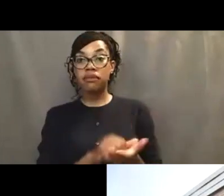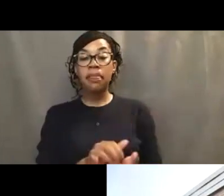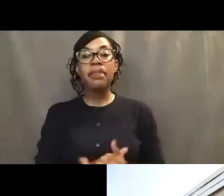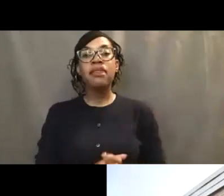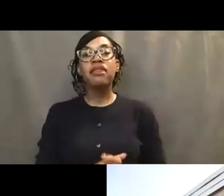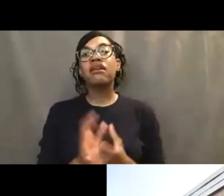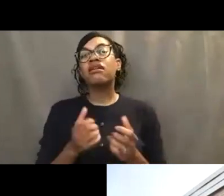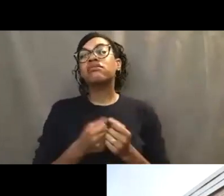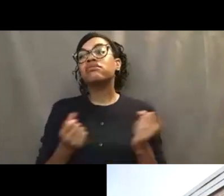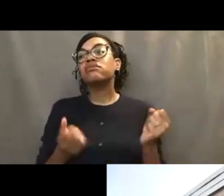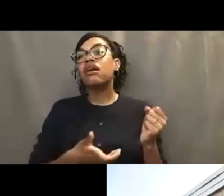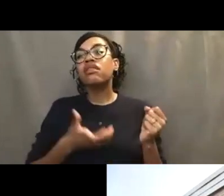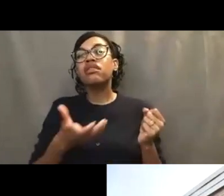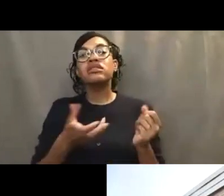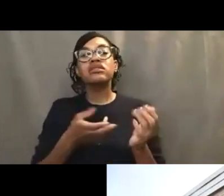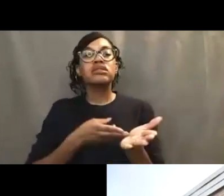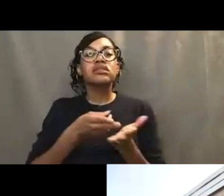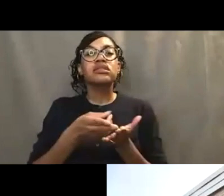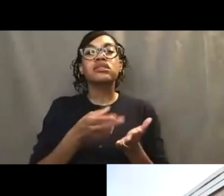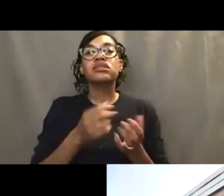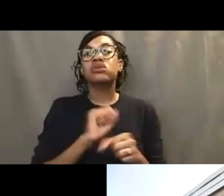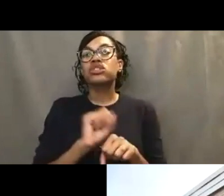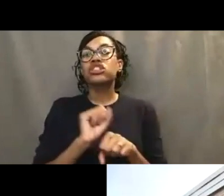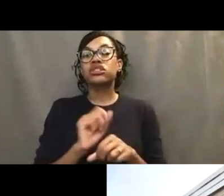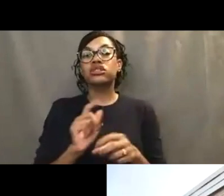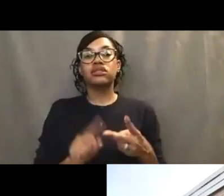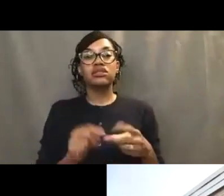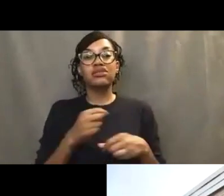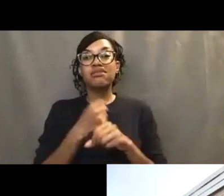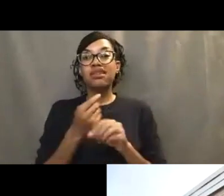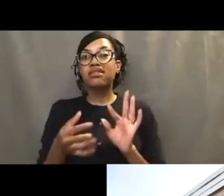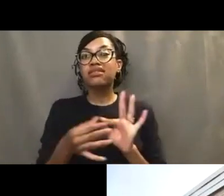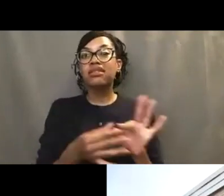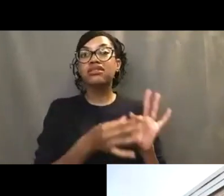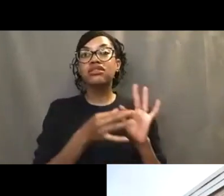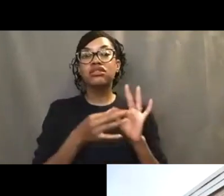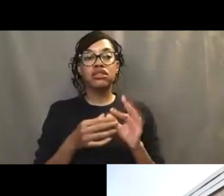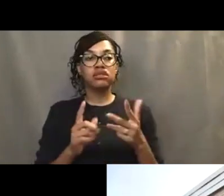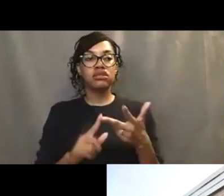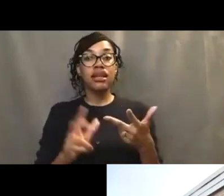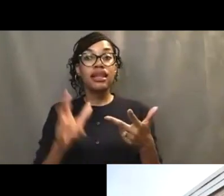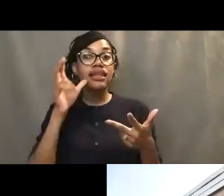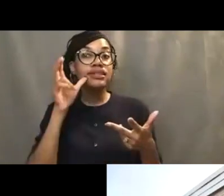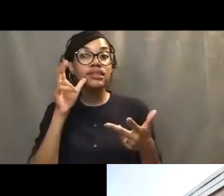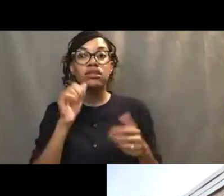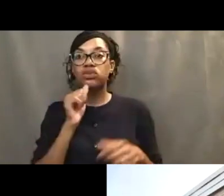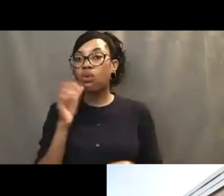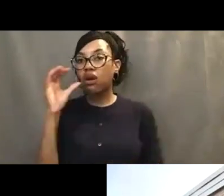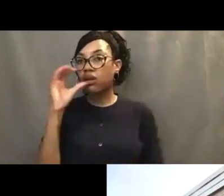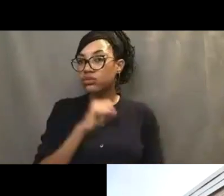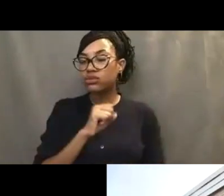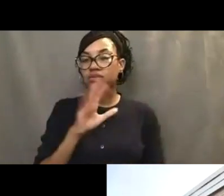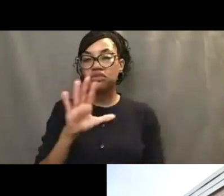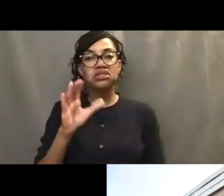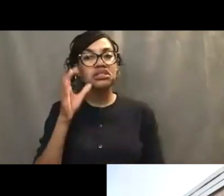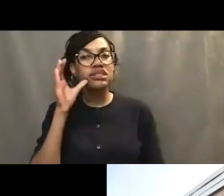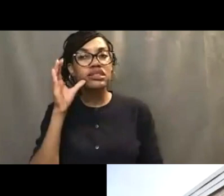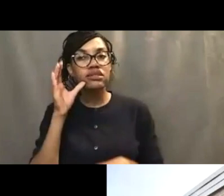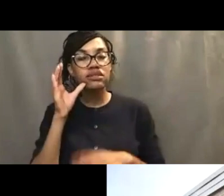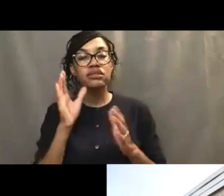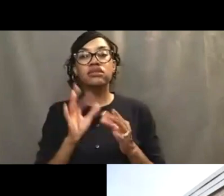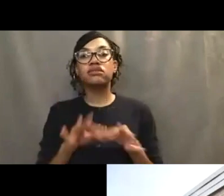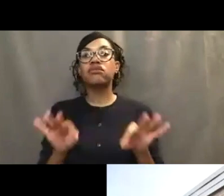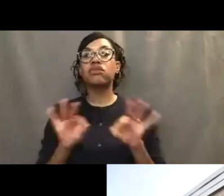connections, listening to people, not assuming things, and making decisions on others' behalf.